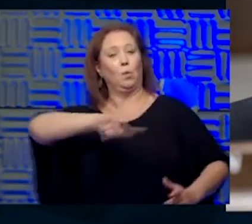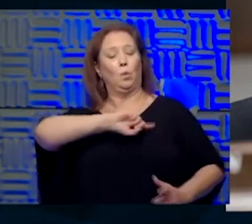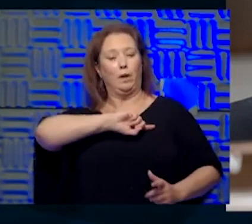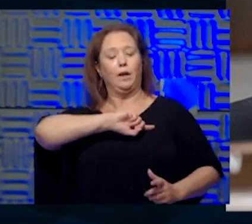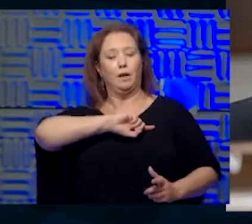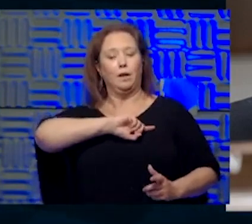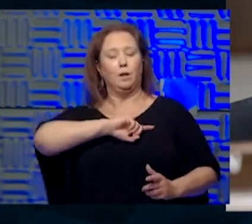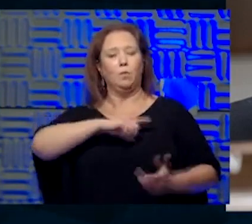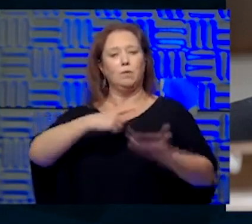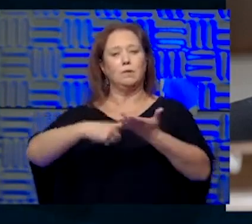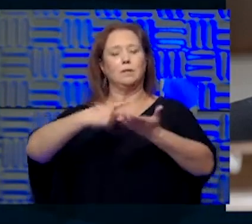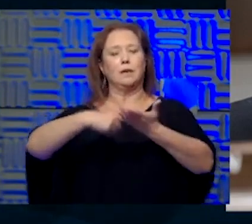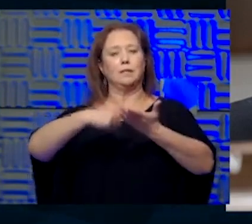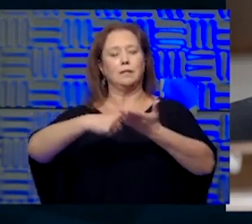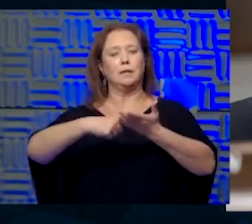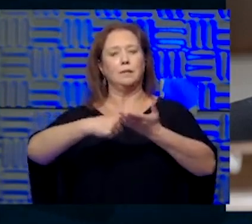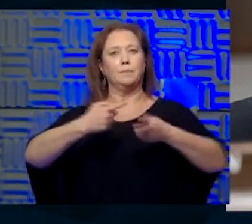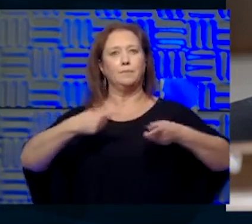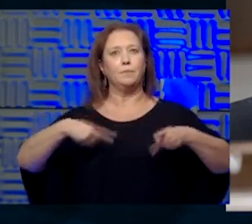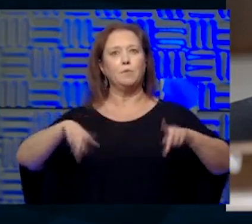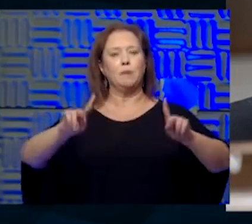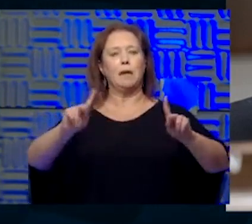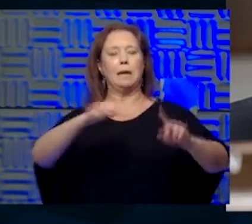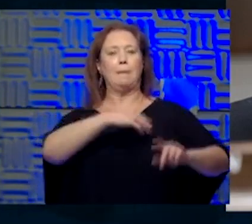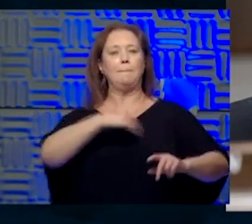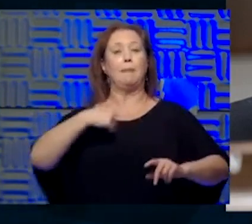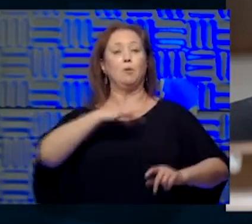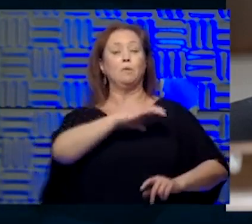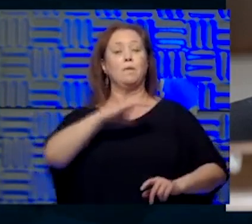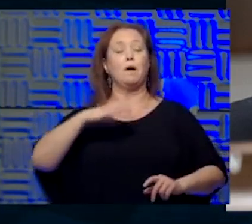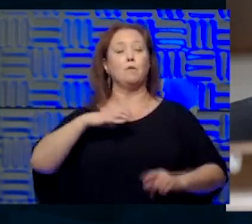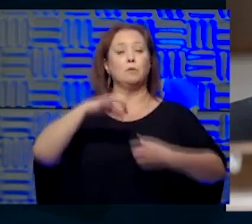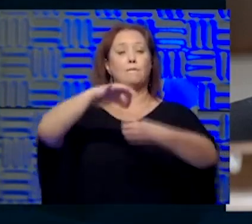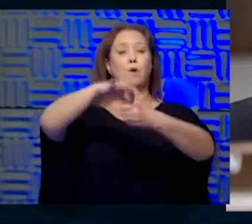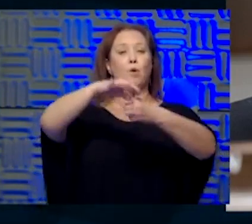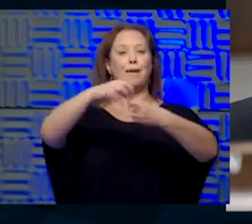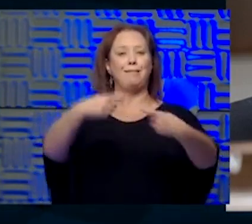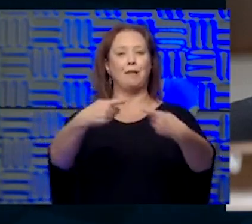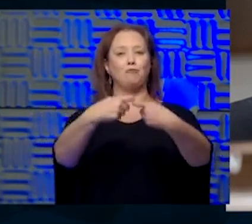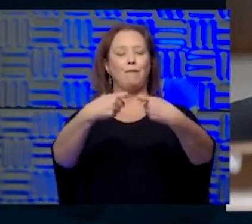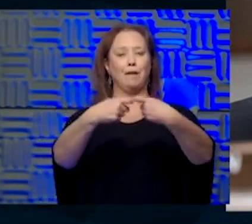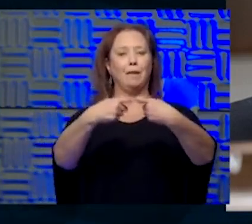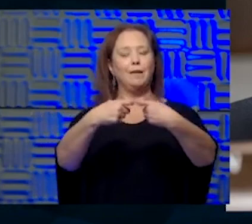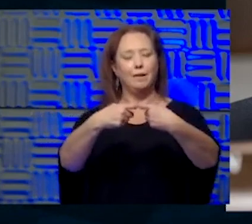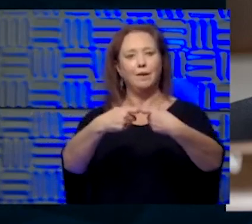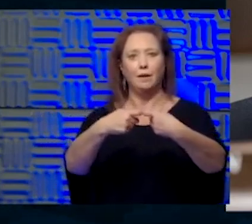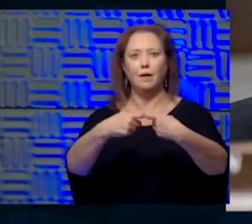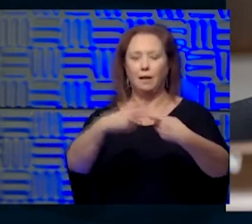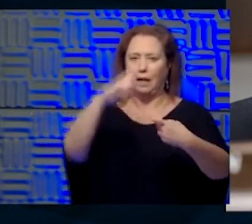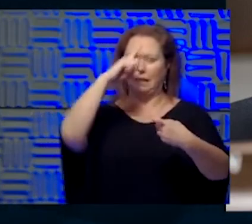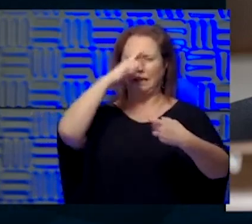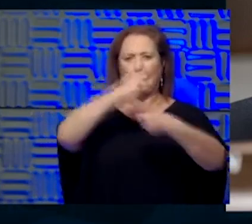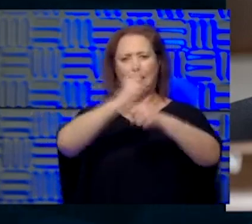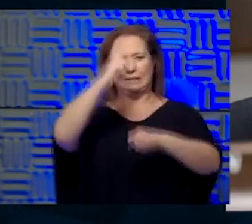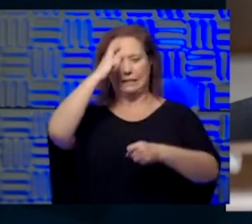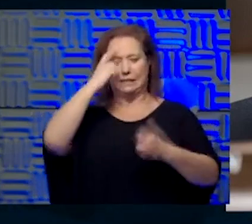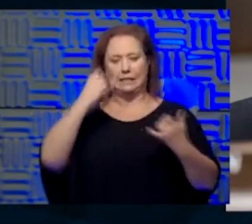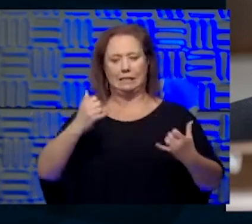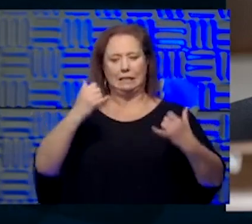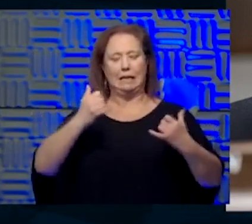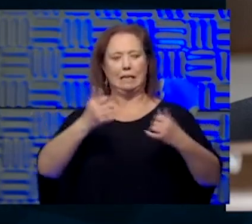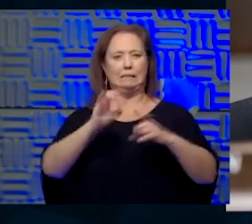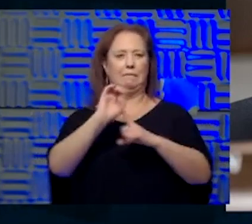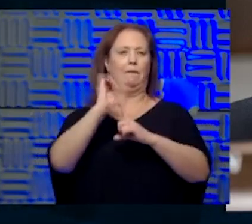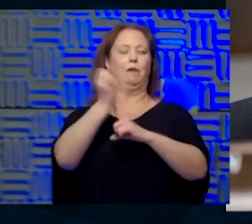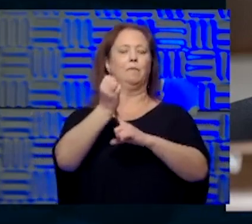There is talk about allowing members of Congress to vote electronically. I think that makes some sense in today's current